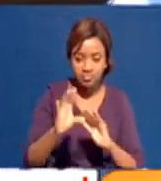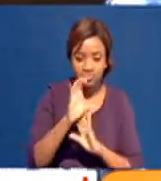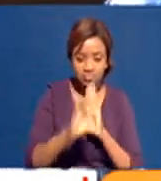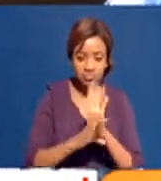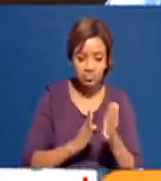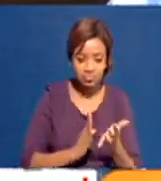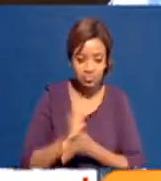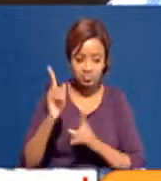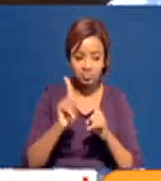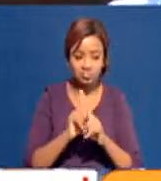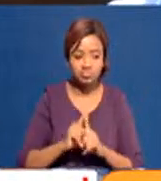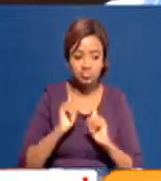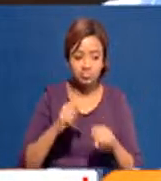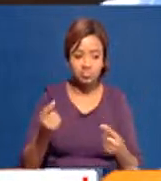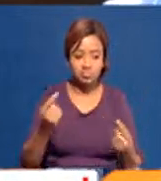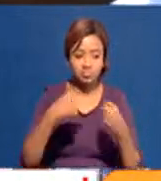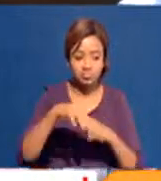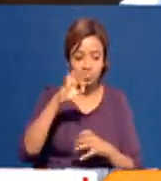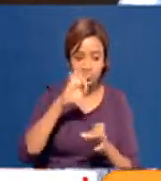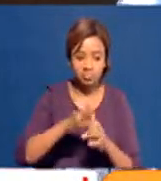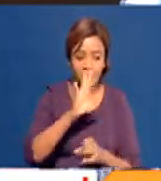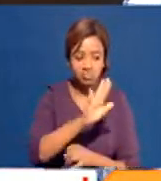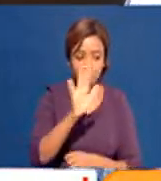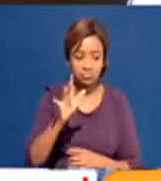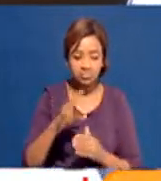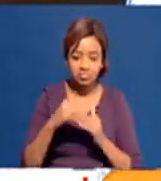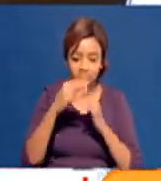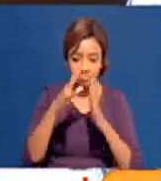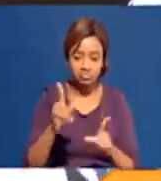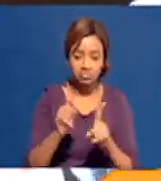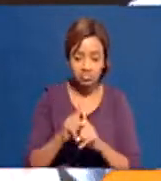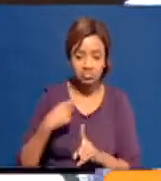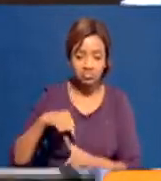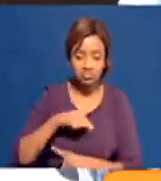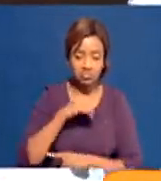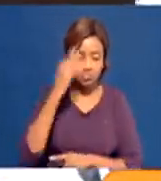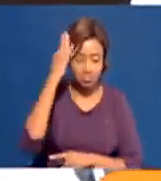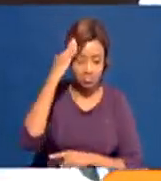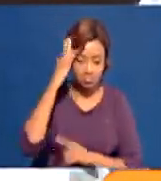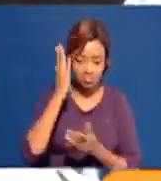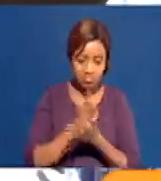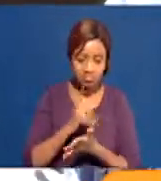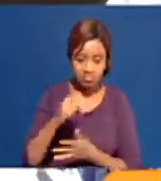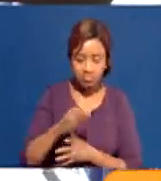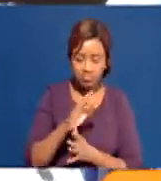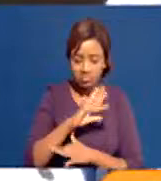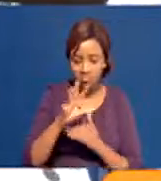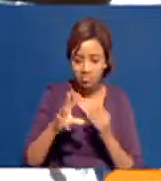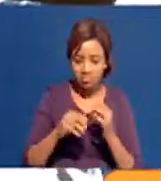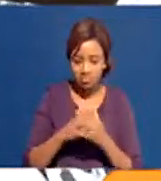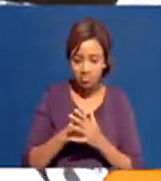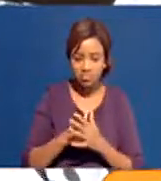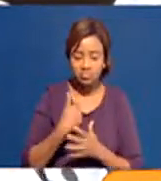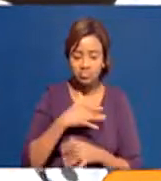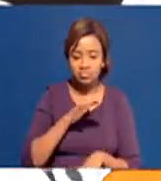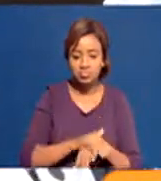vote for their leaders. And we all know in the whole of the Republic that Kenya has set a very good example, and we